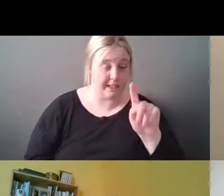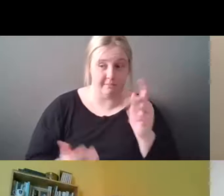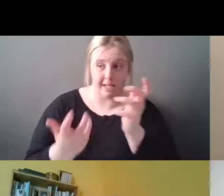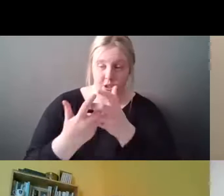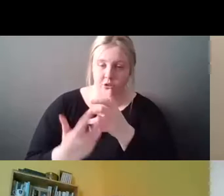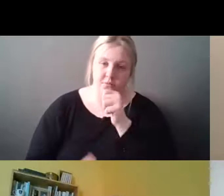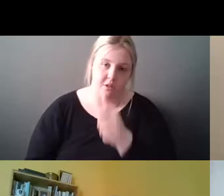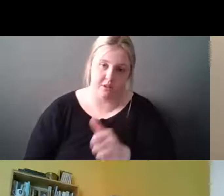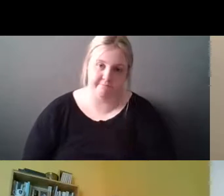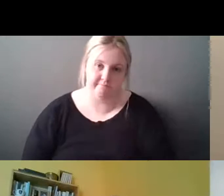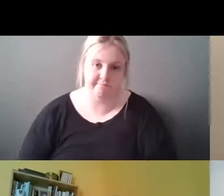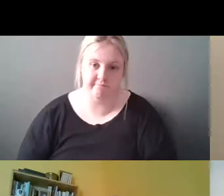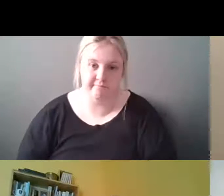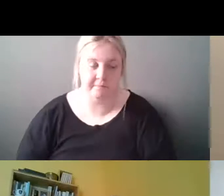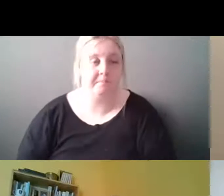Thank you.